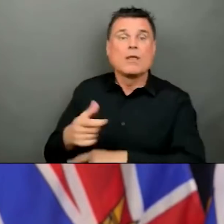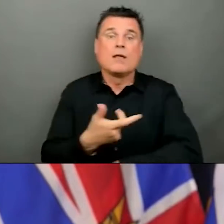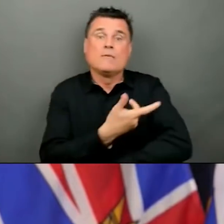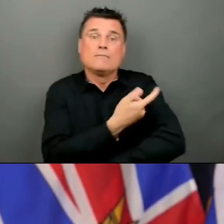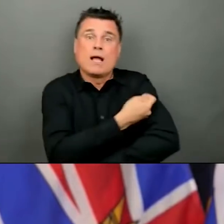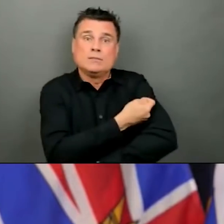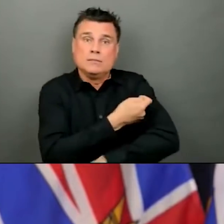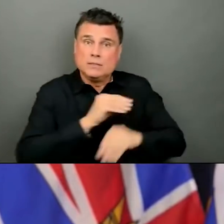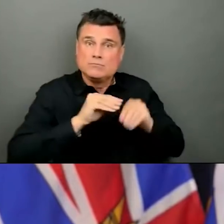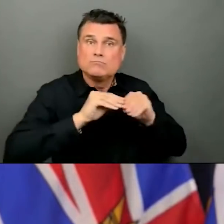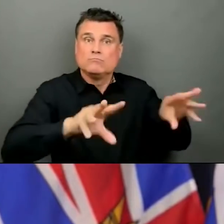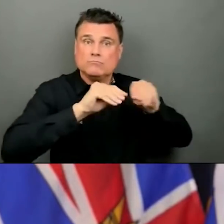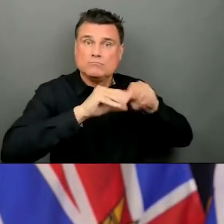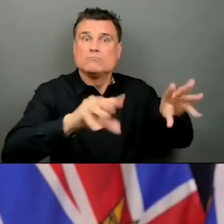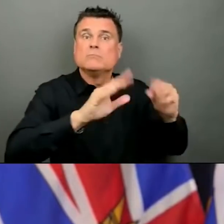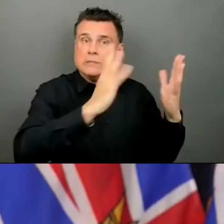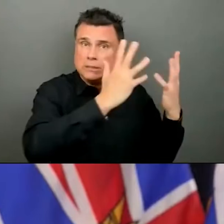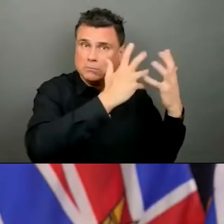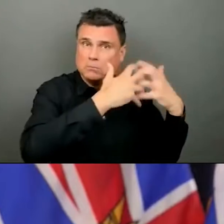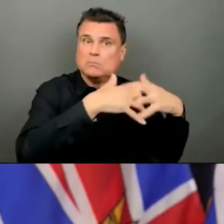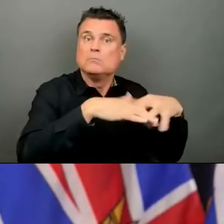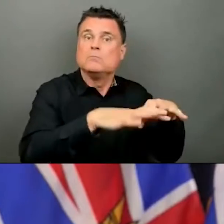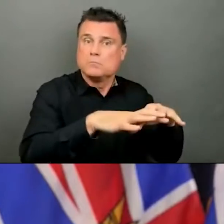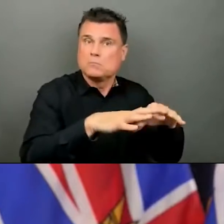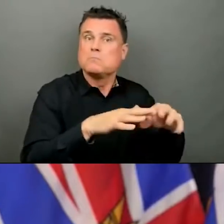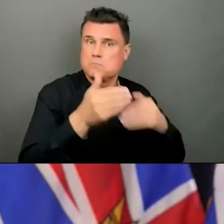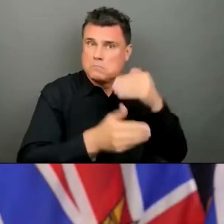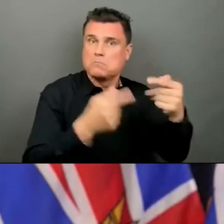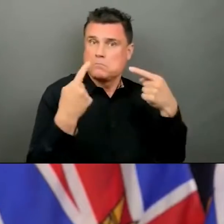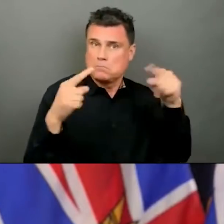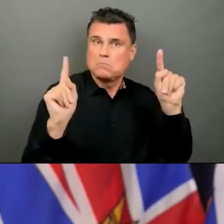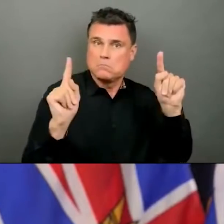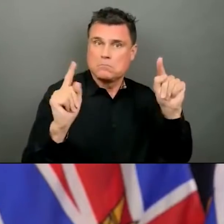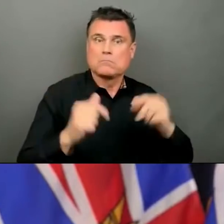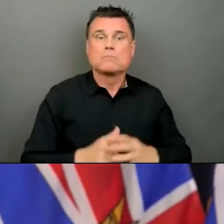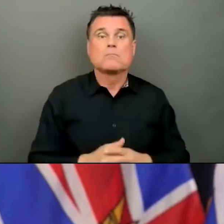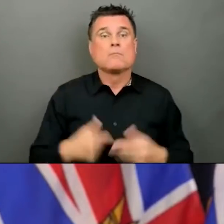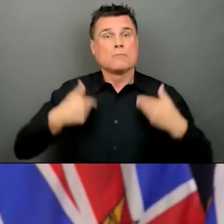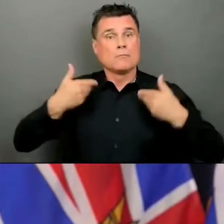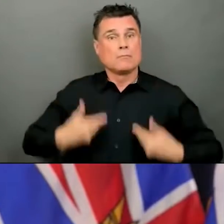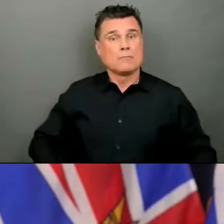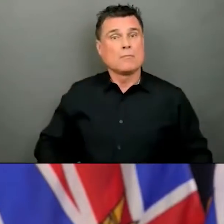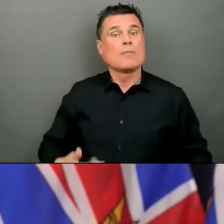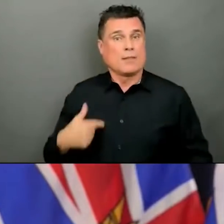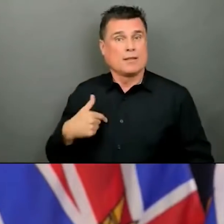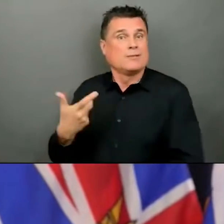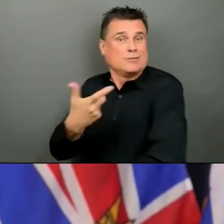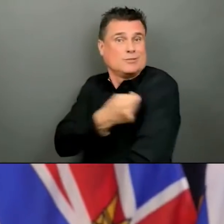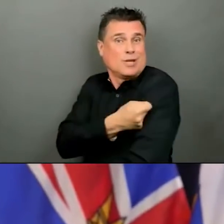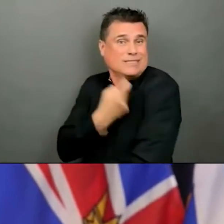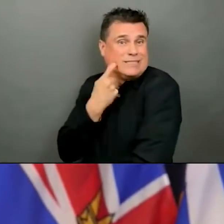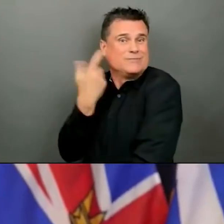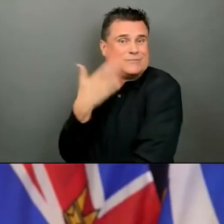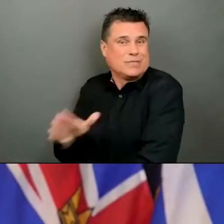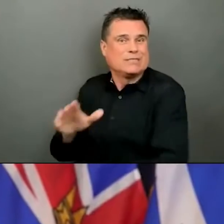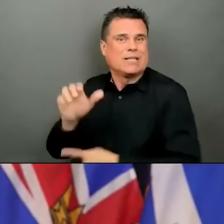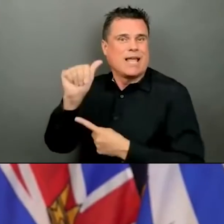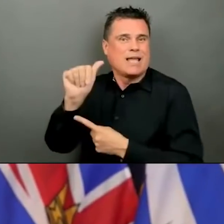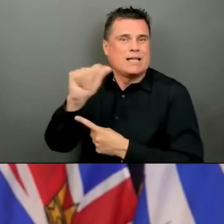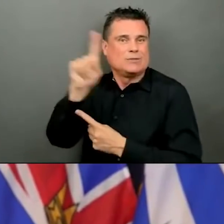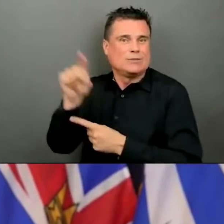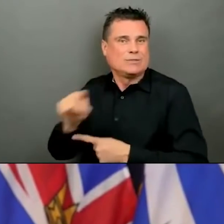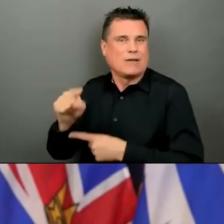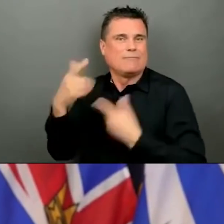will be talking a little bit about that later on. I myself received my AstraZeneca vaccine a few days ago. I'm feeling fine,